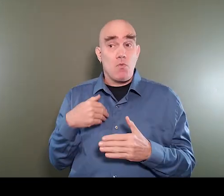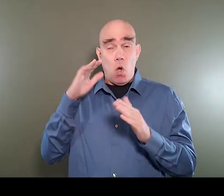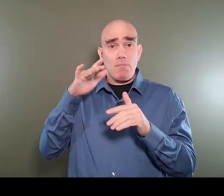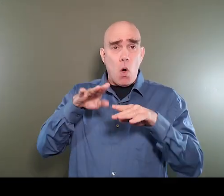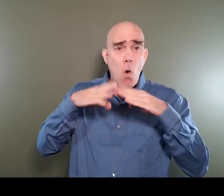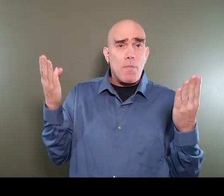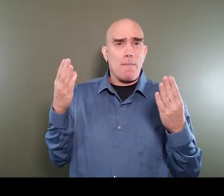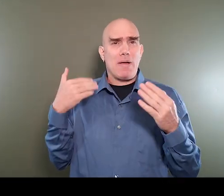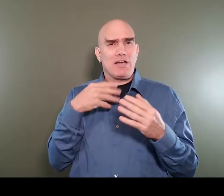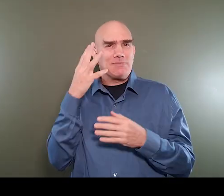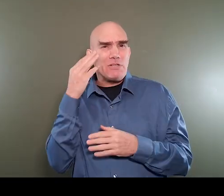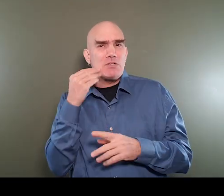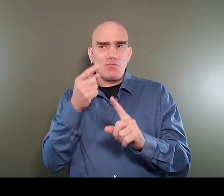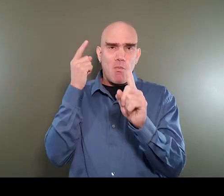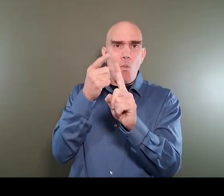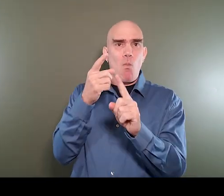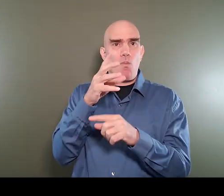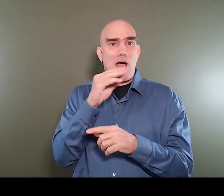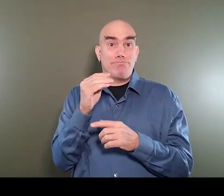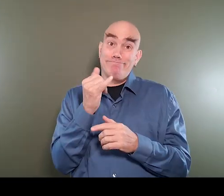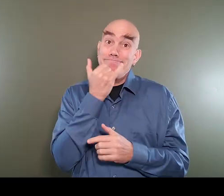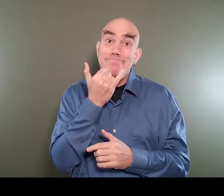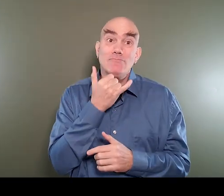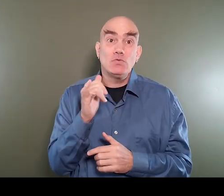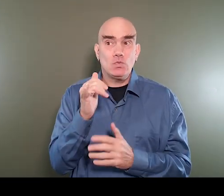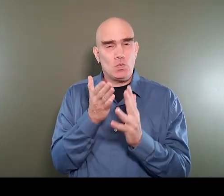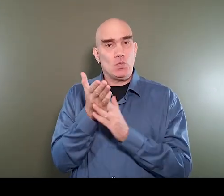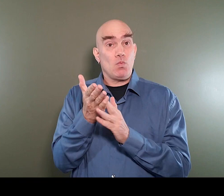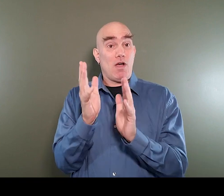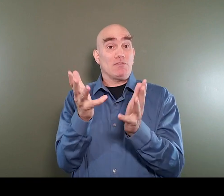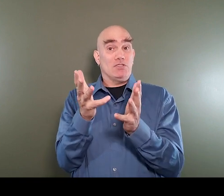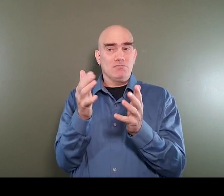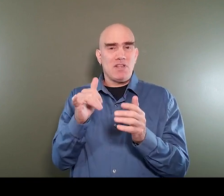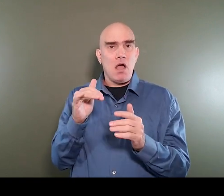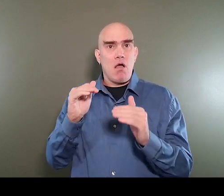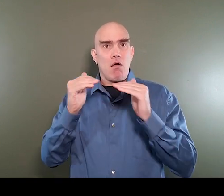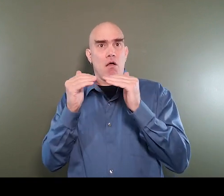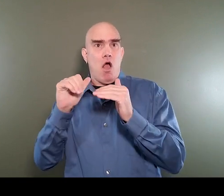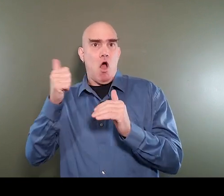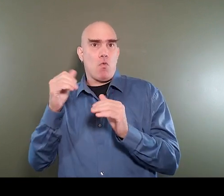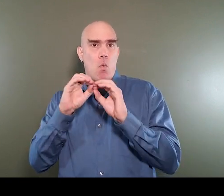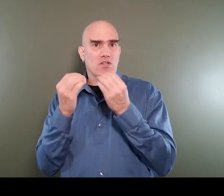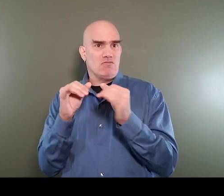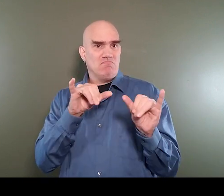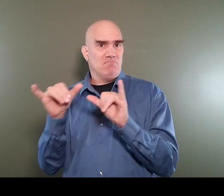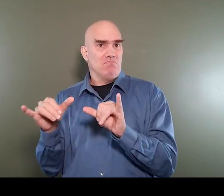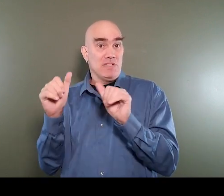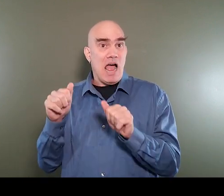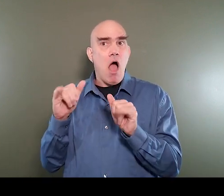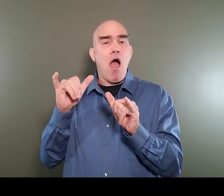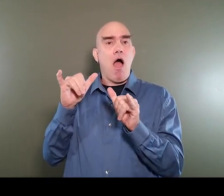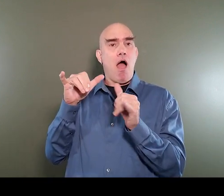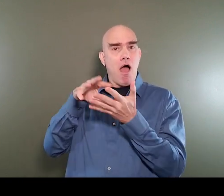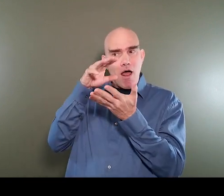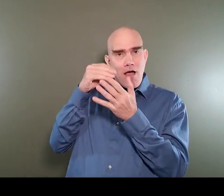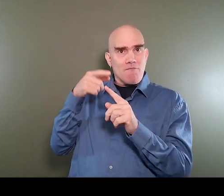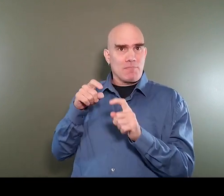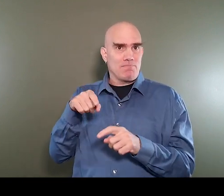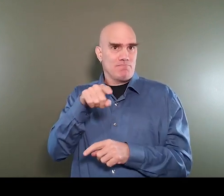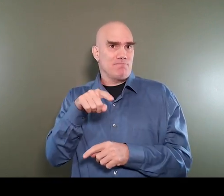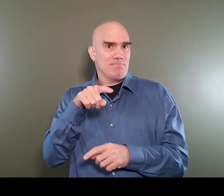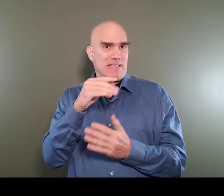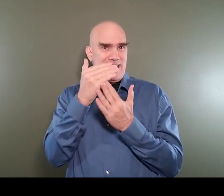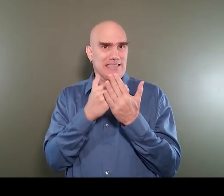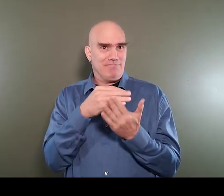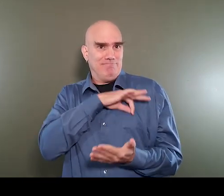upon. We hope that by opening up our experiences, goals, and glitches to conversation, that peer